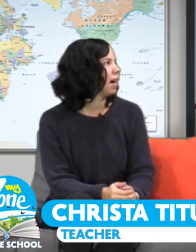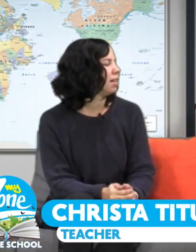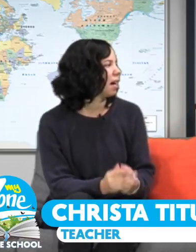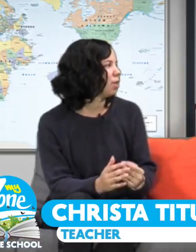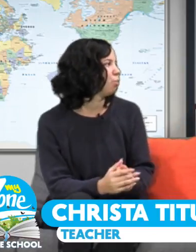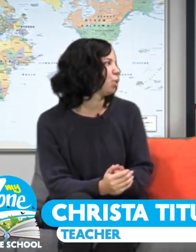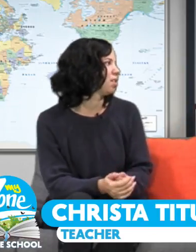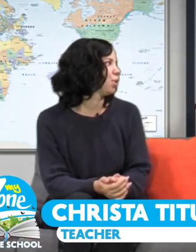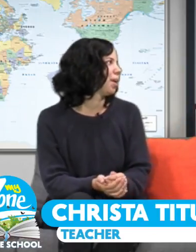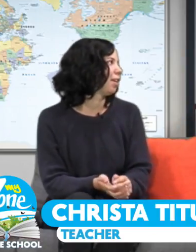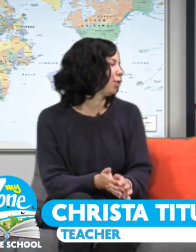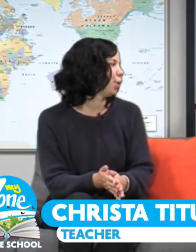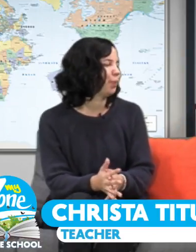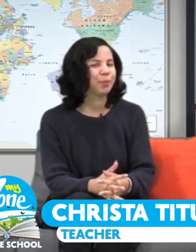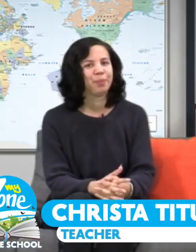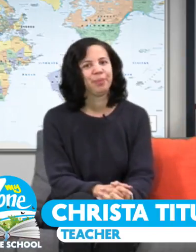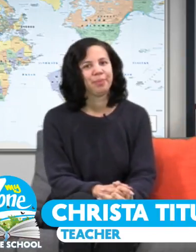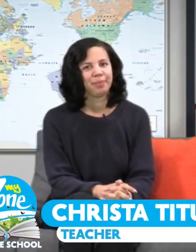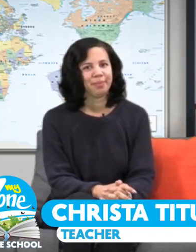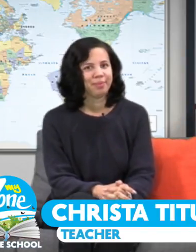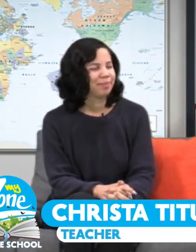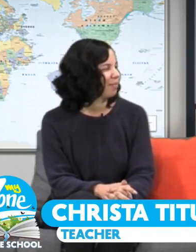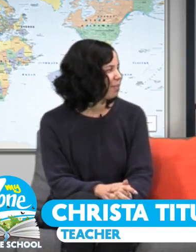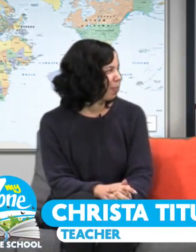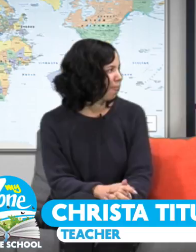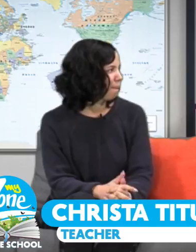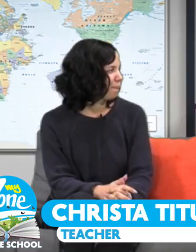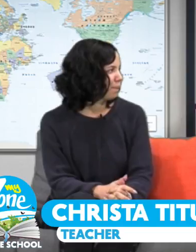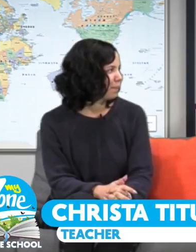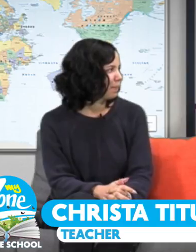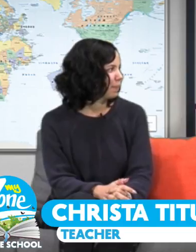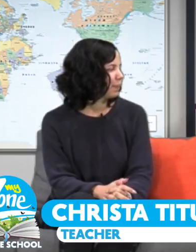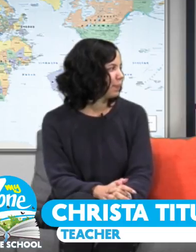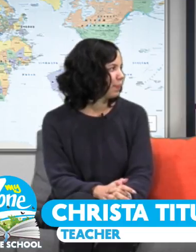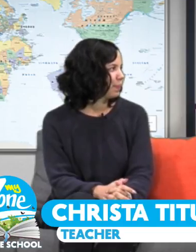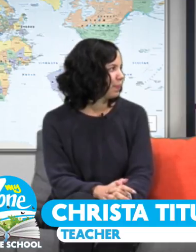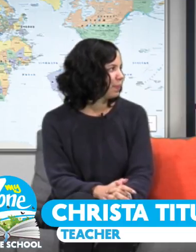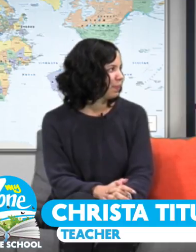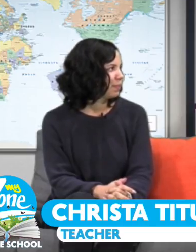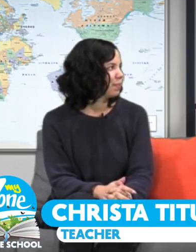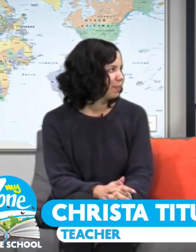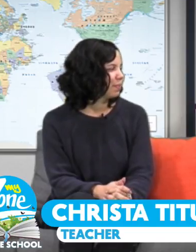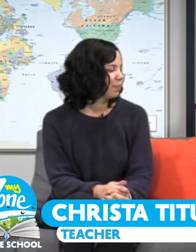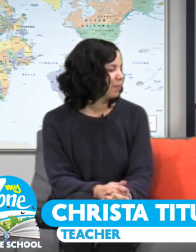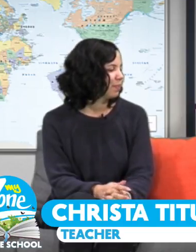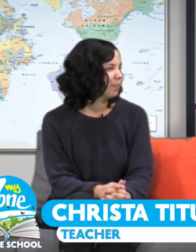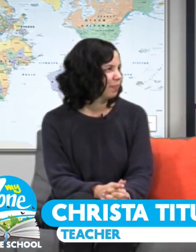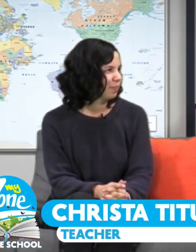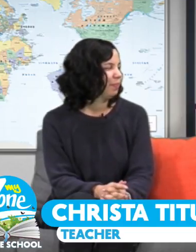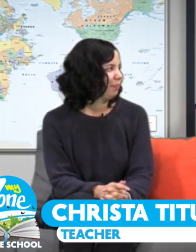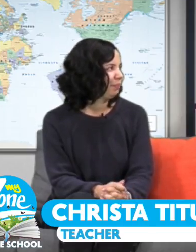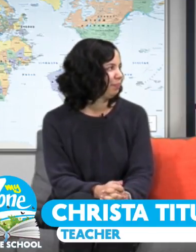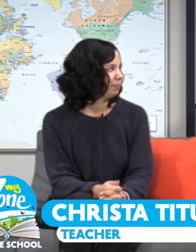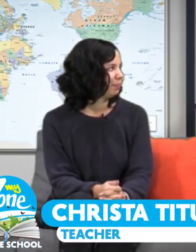here and how that process has been like for you my name is krista titus from namibia primary i am